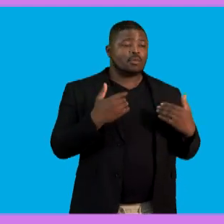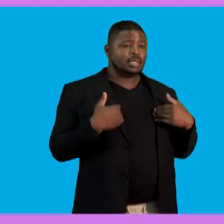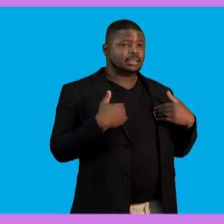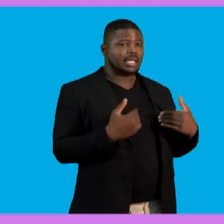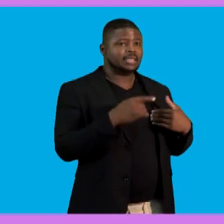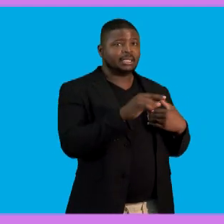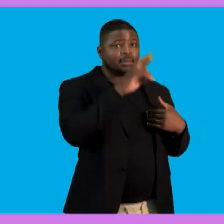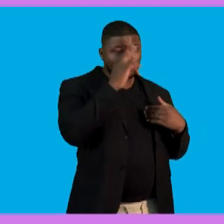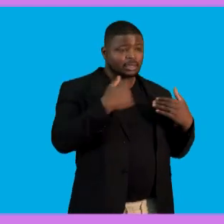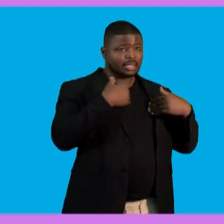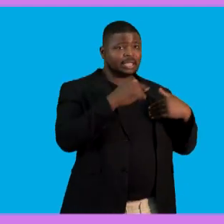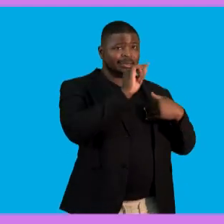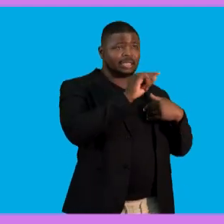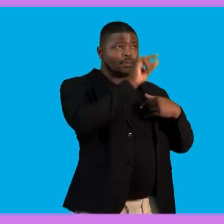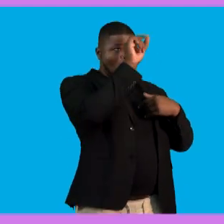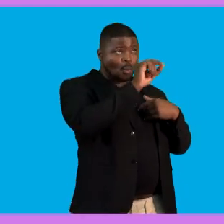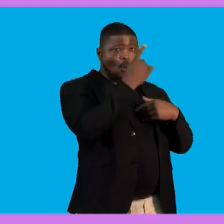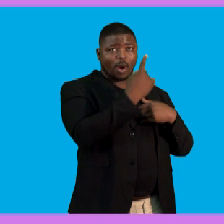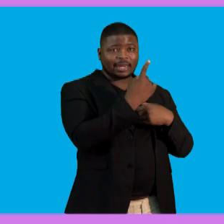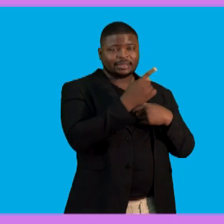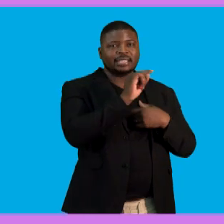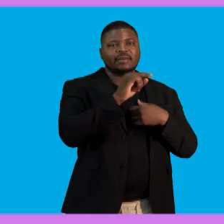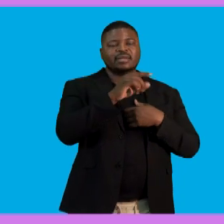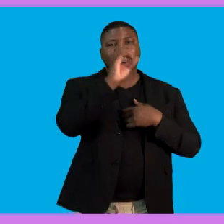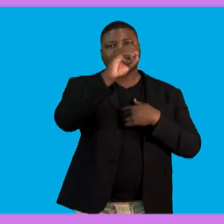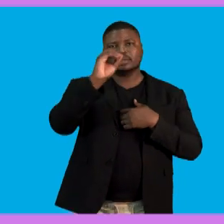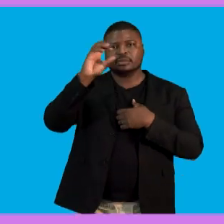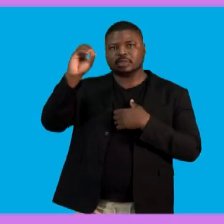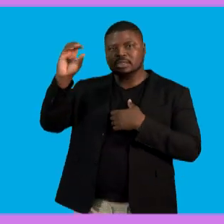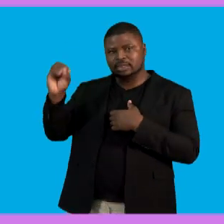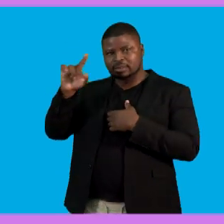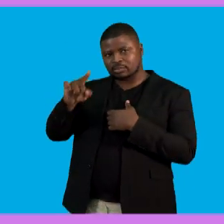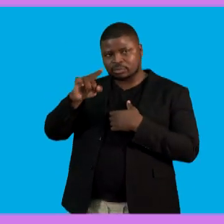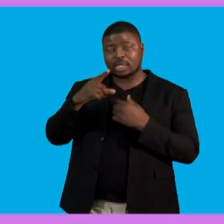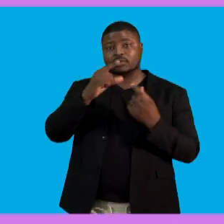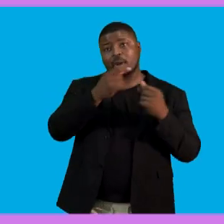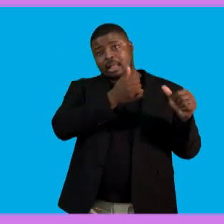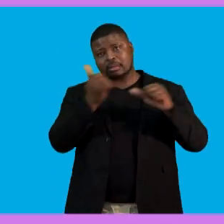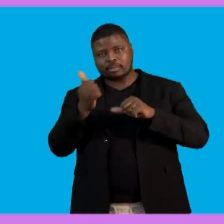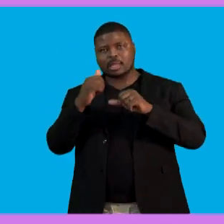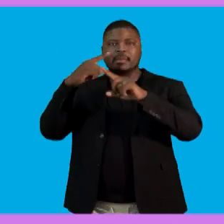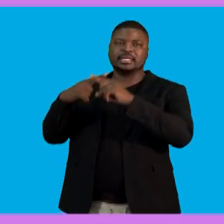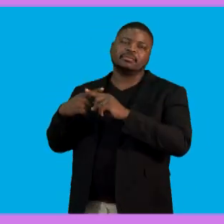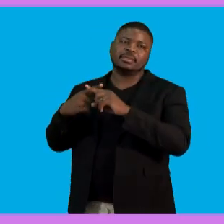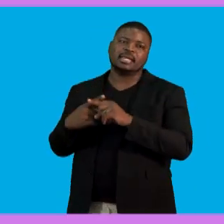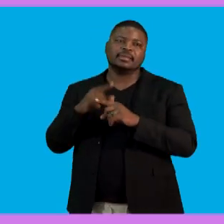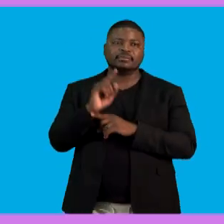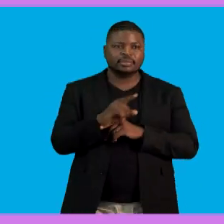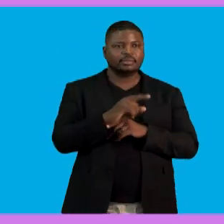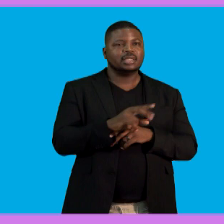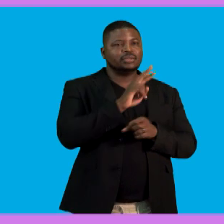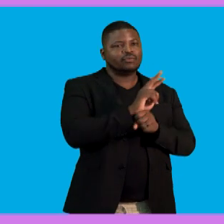1 and with zeros up until where we're going, but we are multiplying this time around. So you're going to say